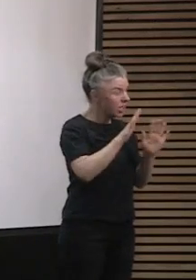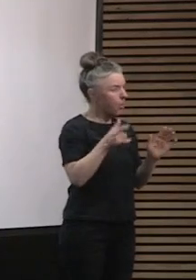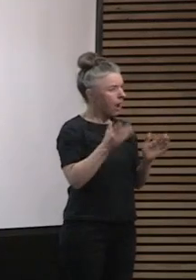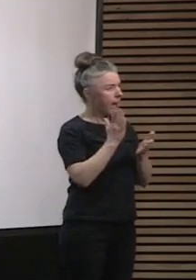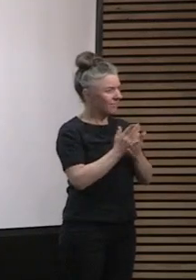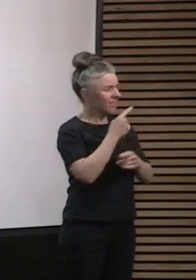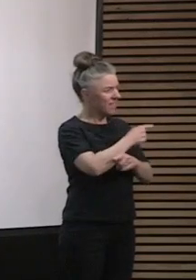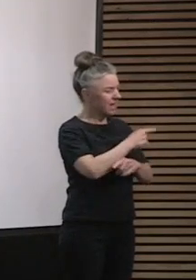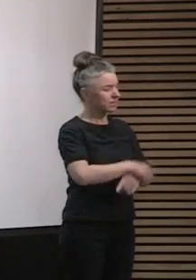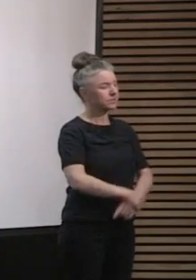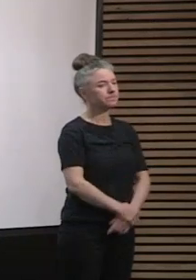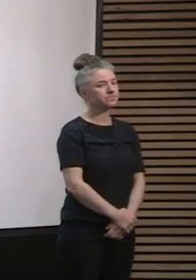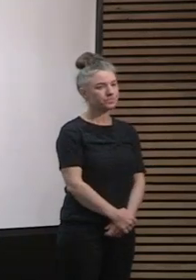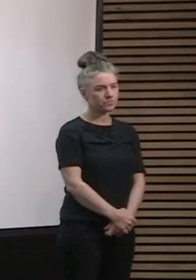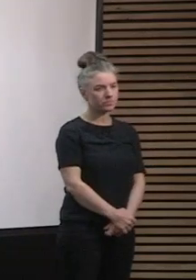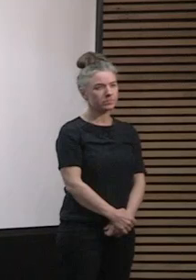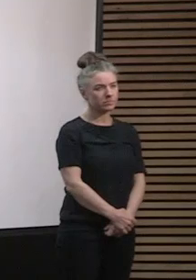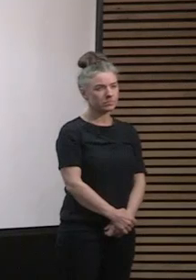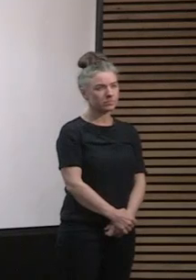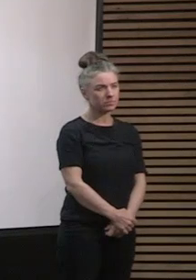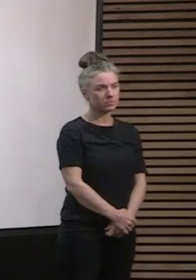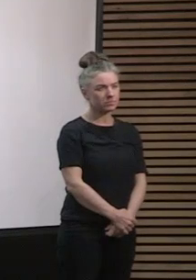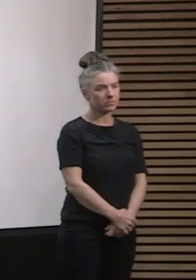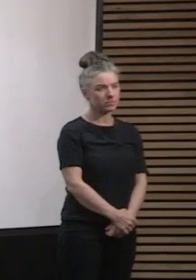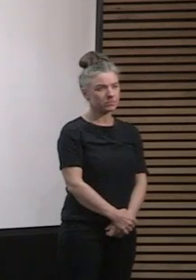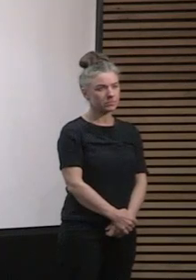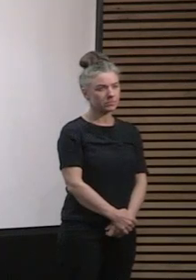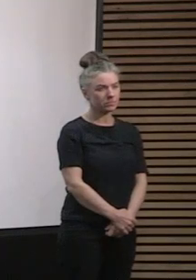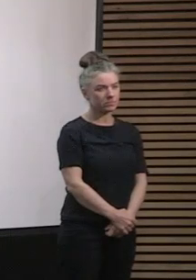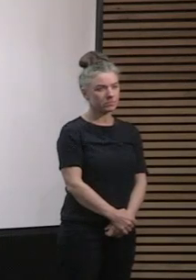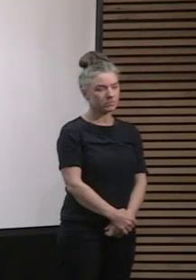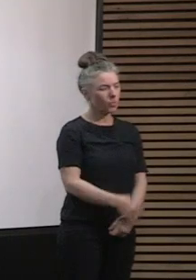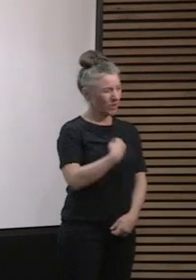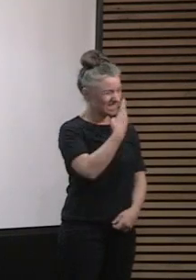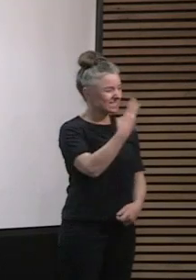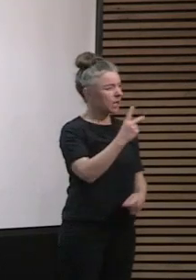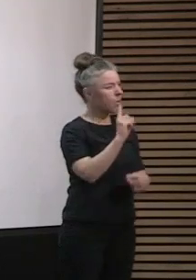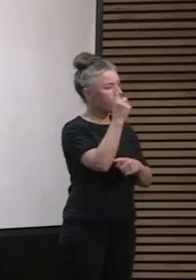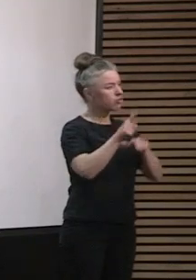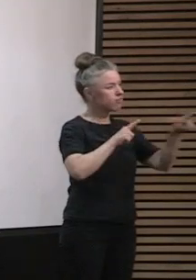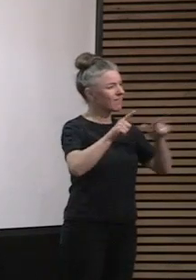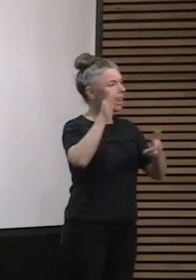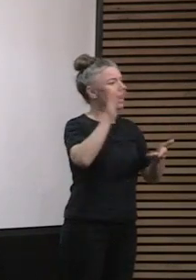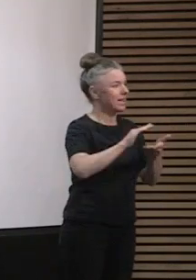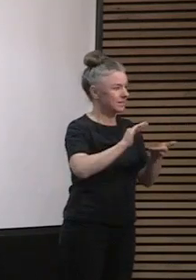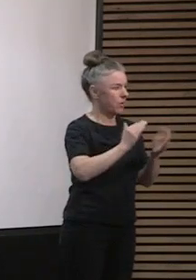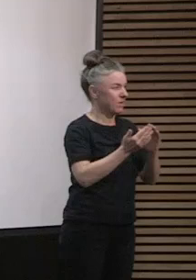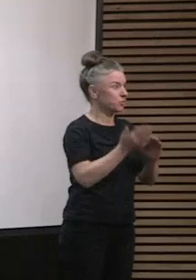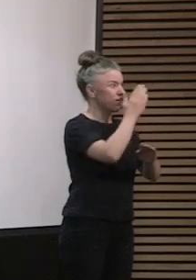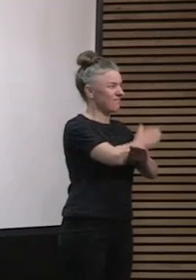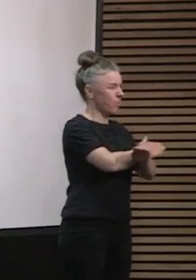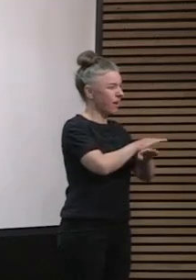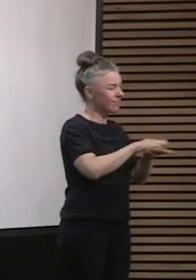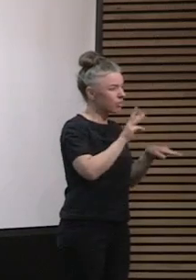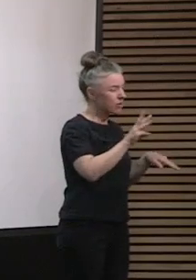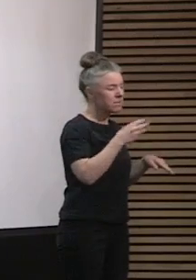lower than it was last time we were in level three, so that gives us something about the intra-Auckland regional travel. I don't have the data around between